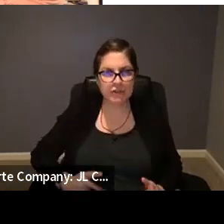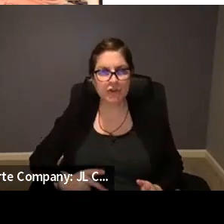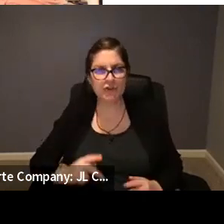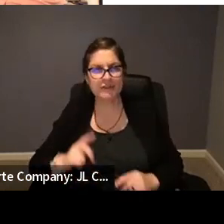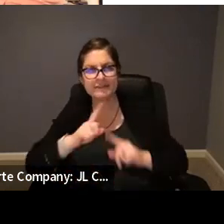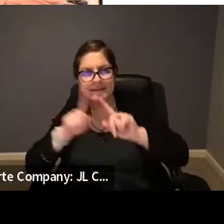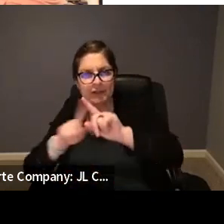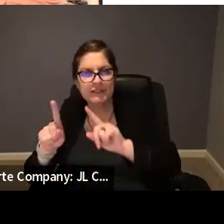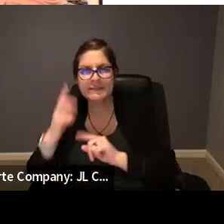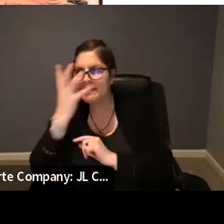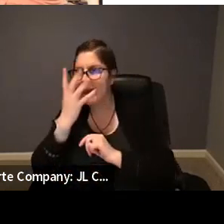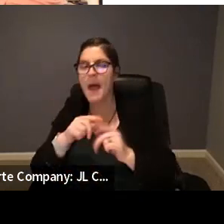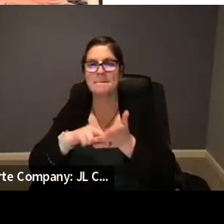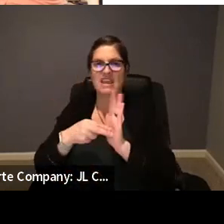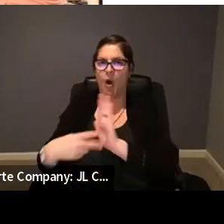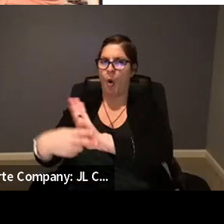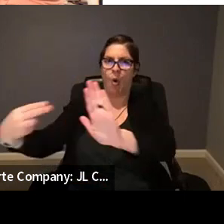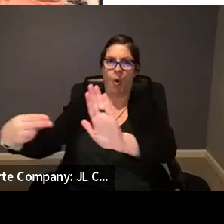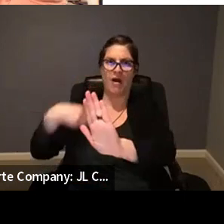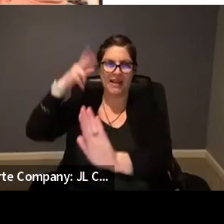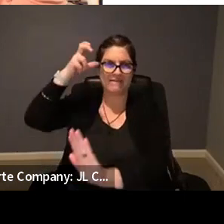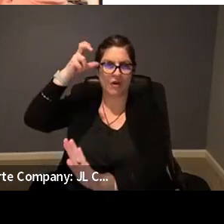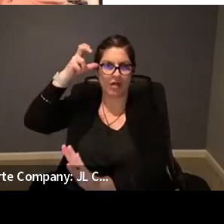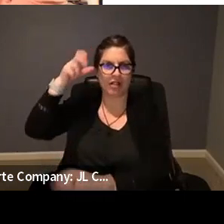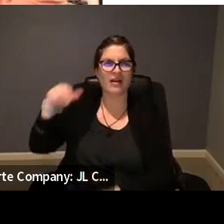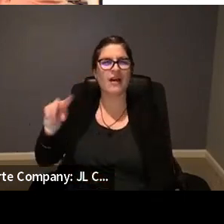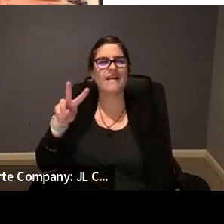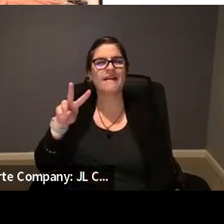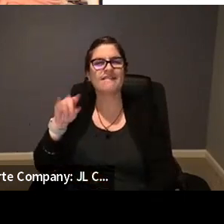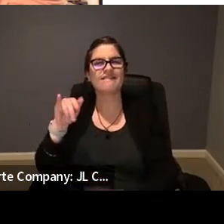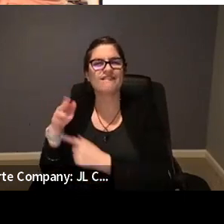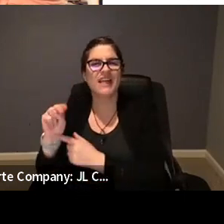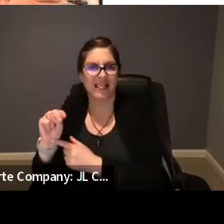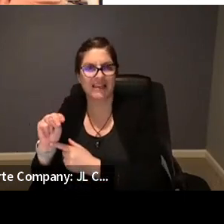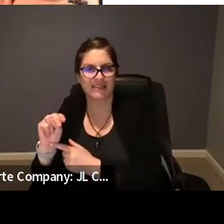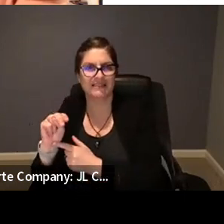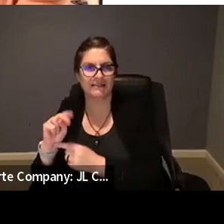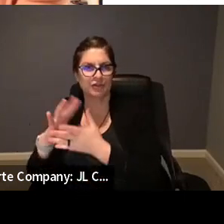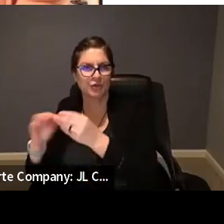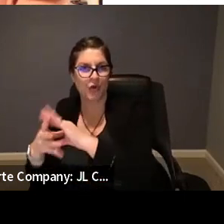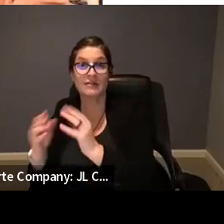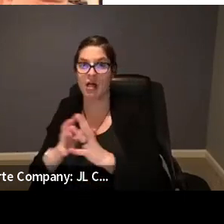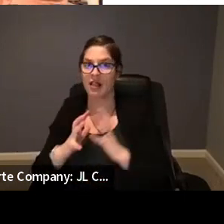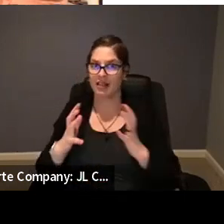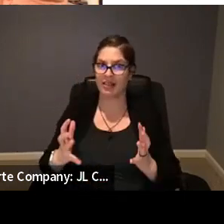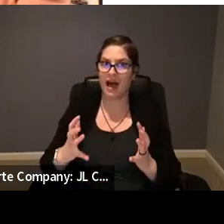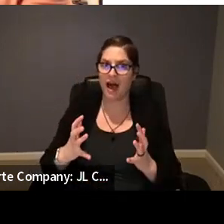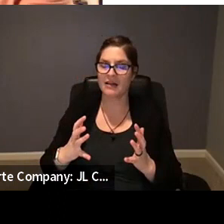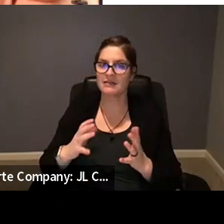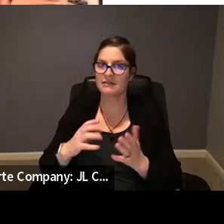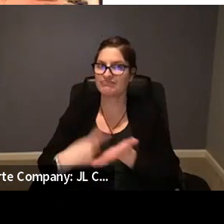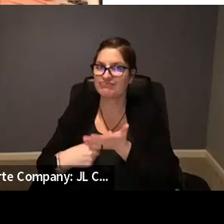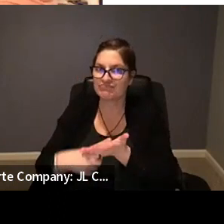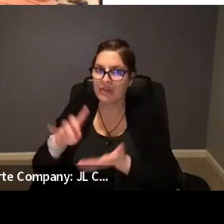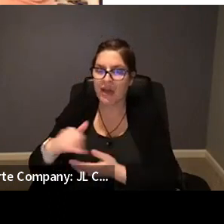facial difference, that automatically means you're evil or you have a villain origin story. And there is a lot of movement around that. We'll see, you know, if that